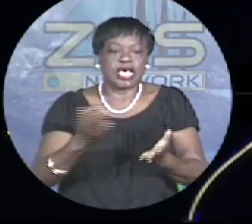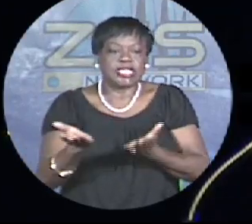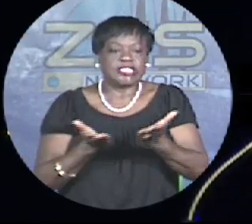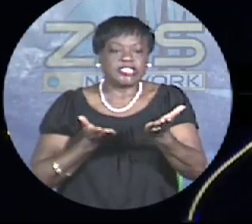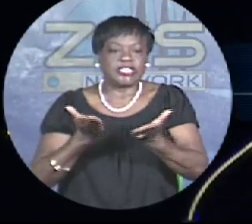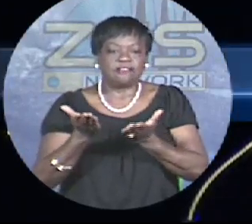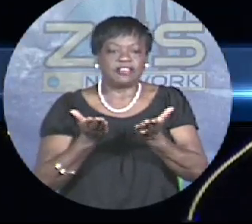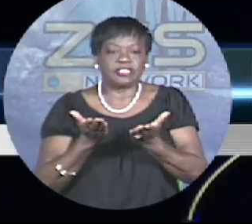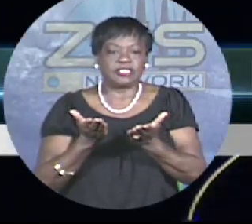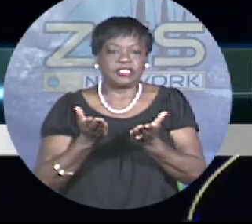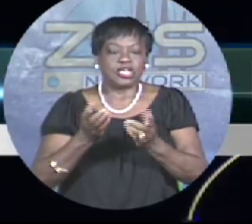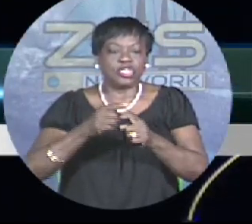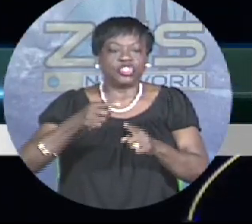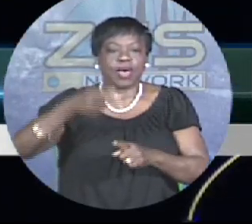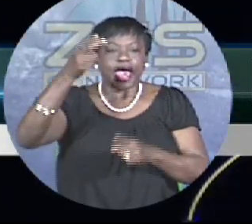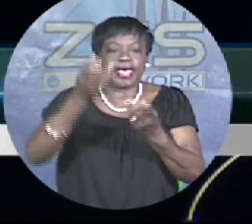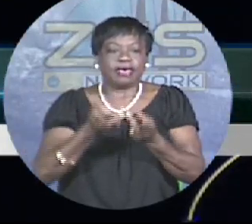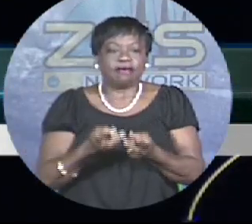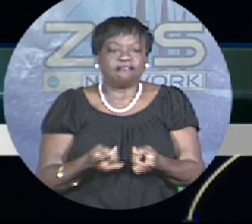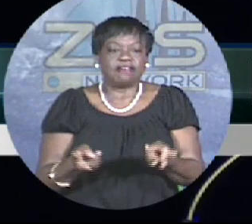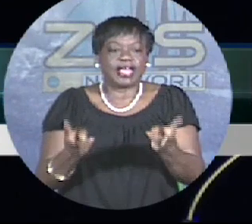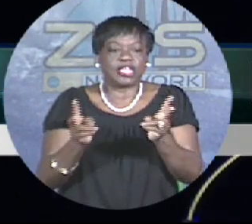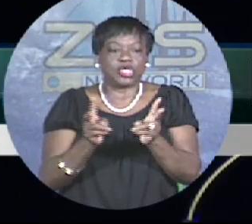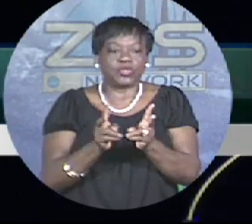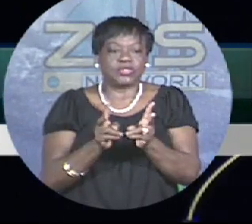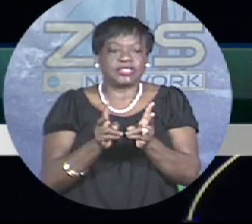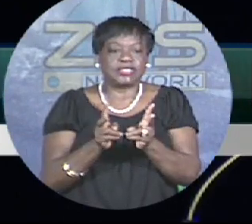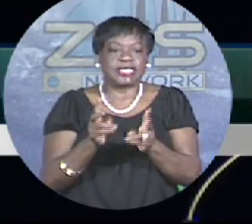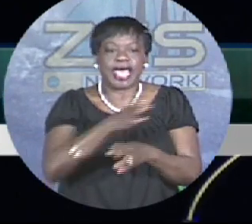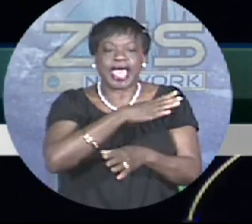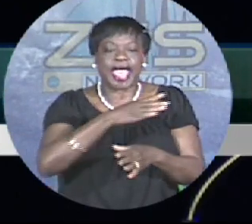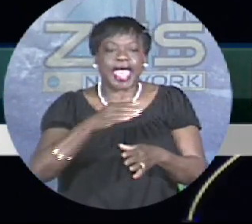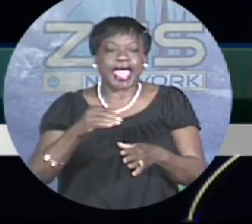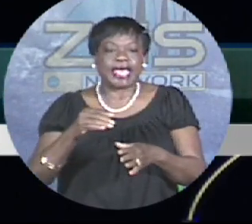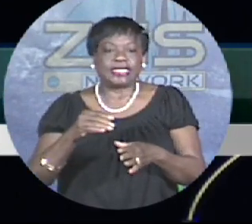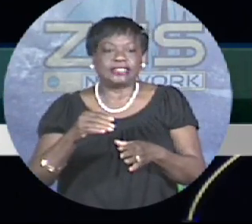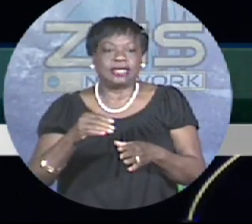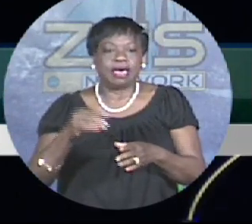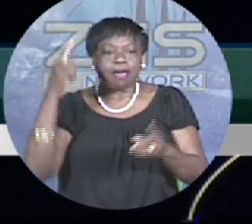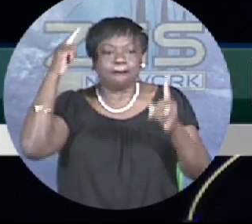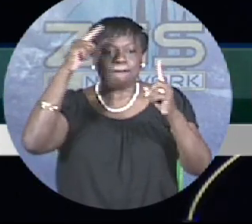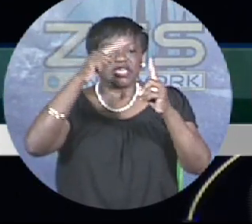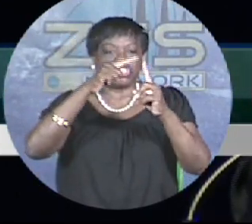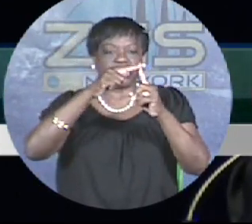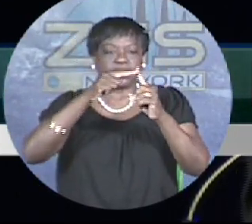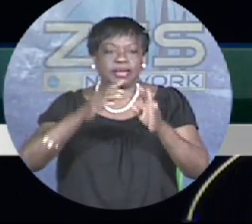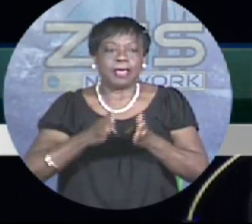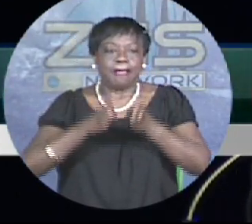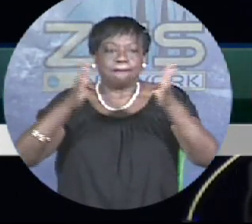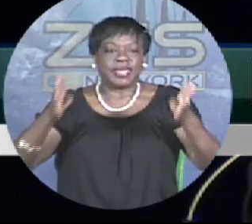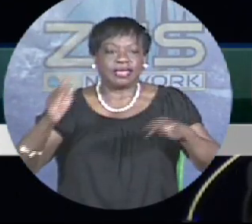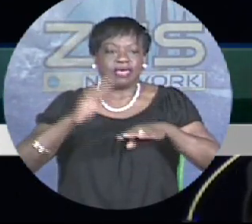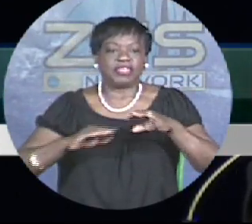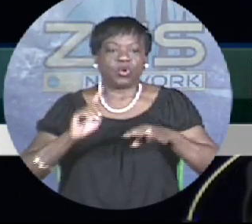service to higher values and a mission bigger than one's